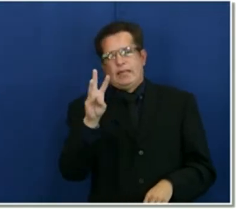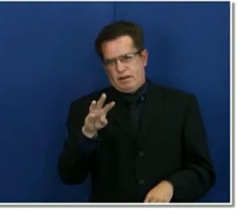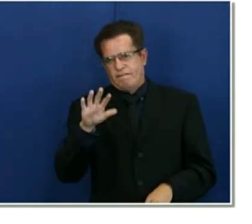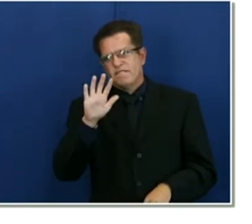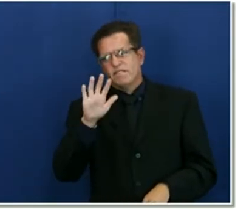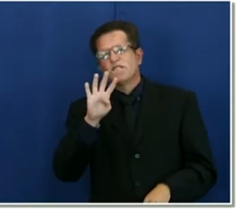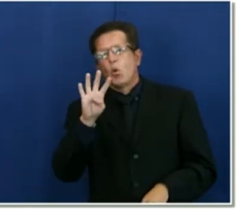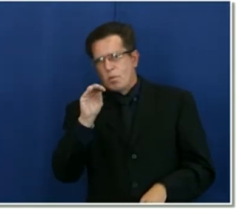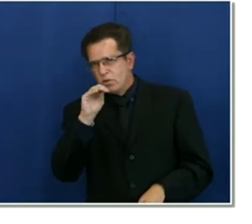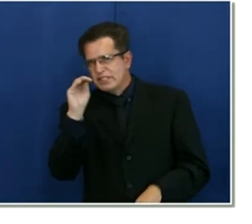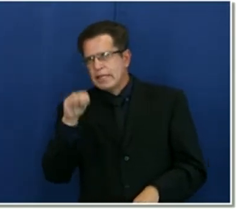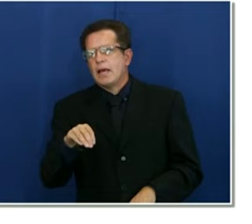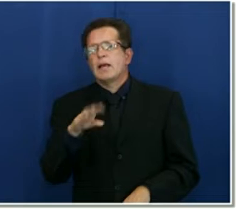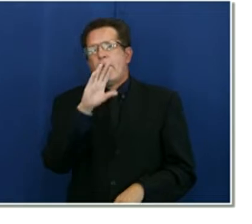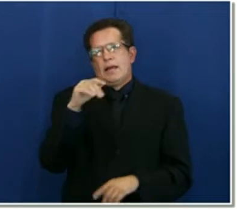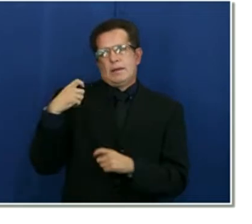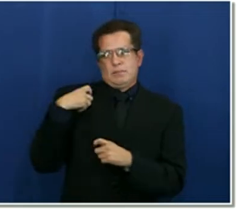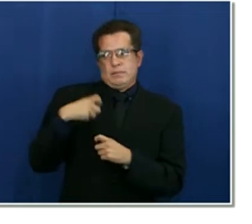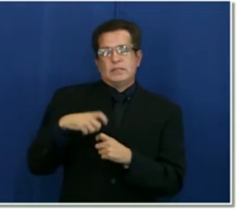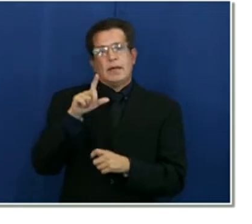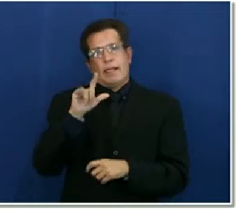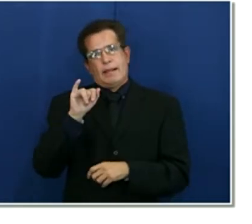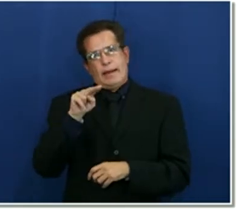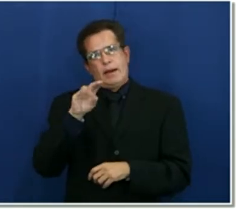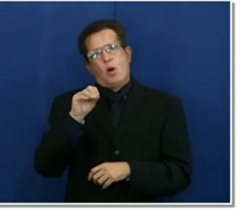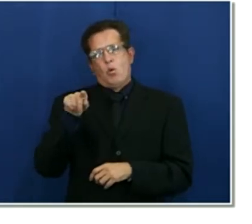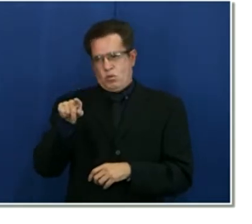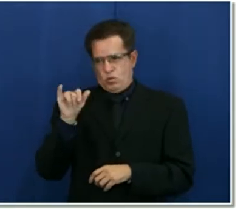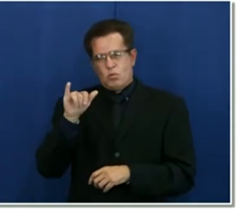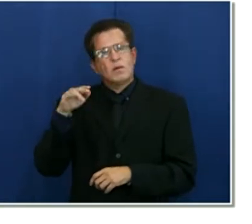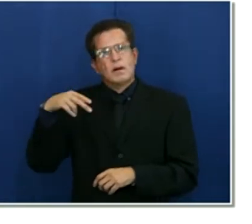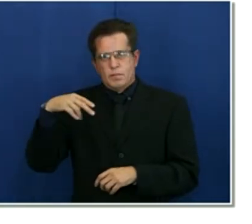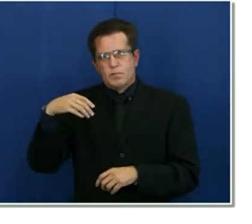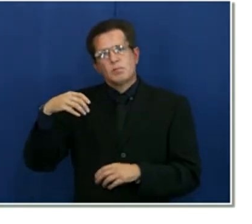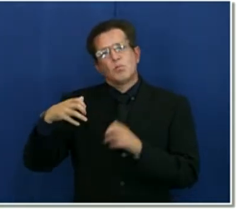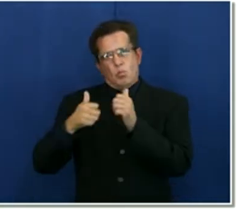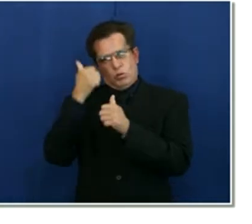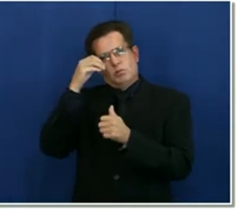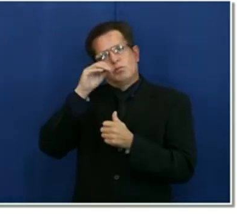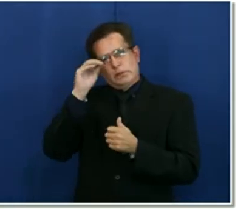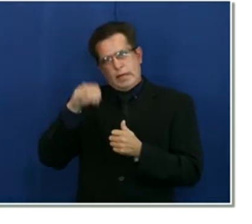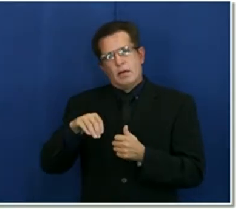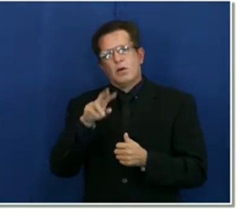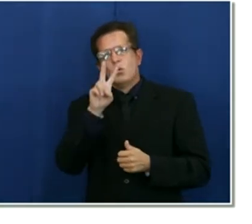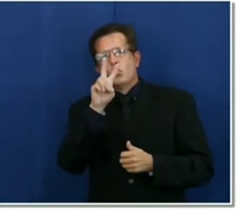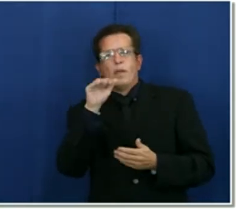54%, and Hispanics or Latinos represent the majority of hospitalizations at